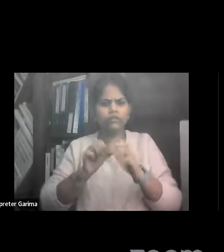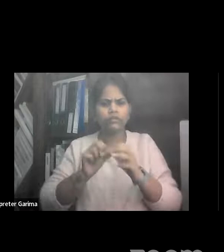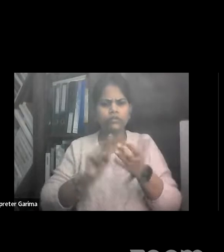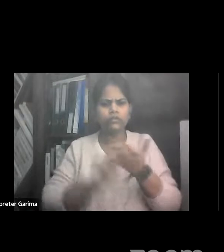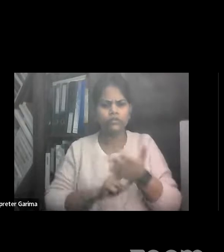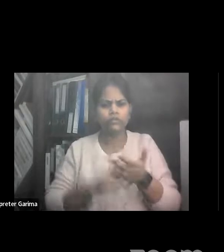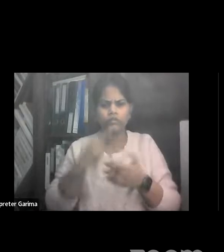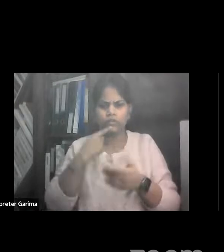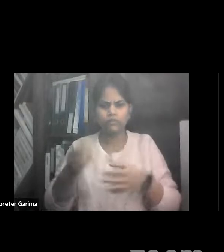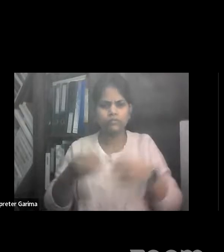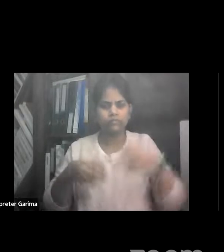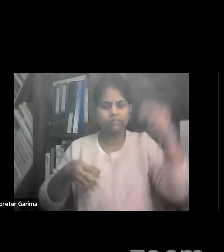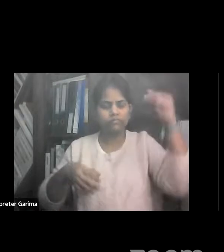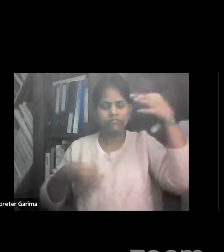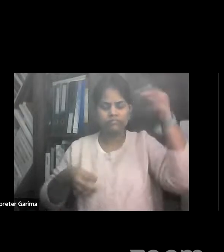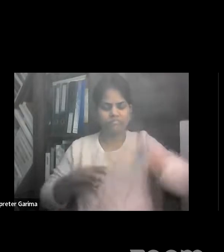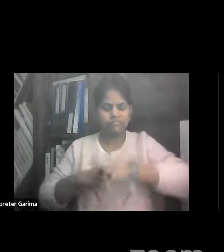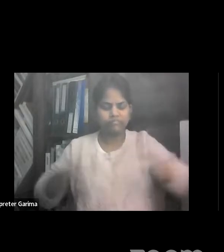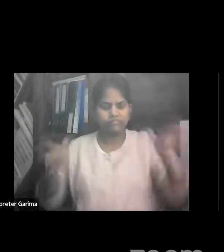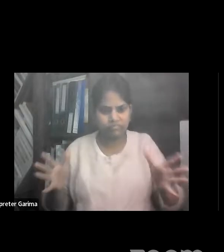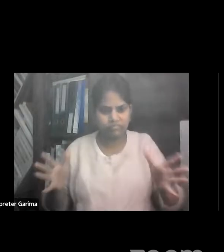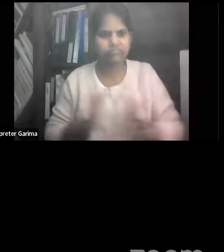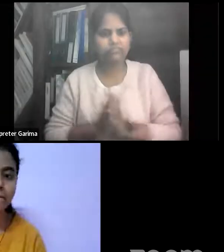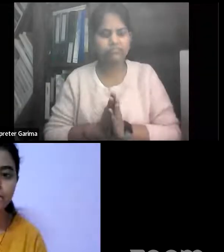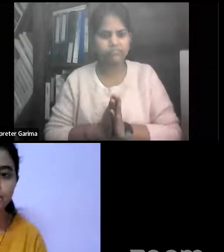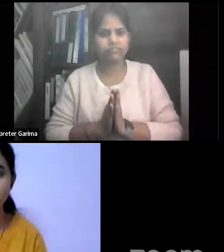of explored how